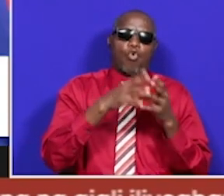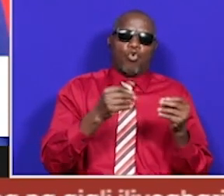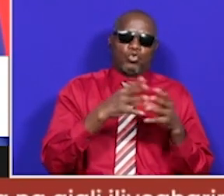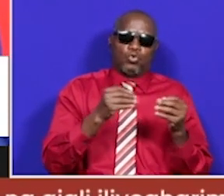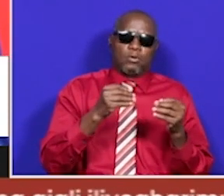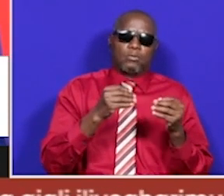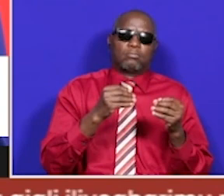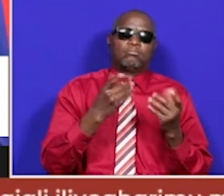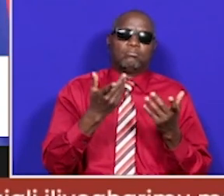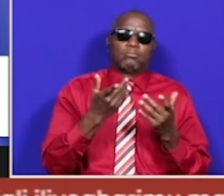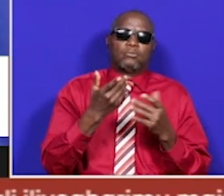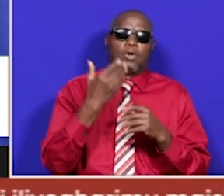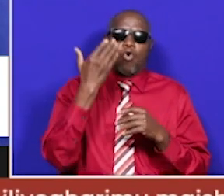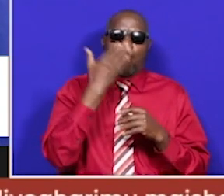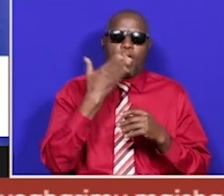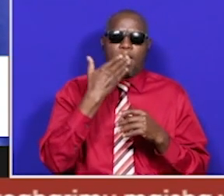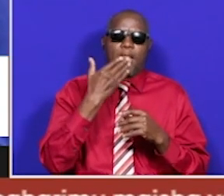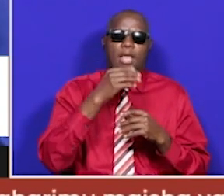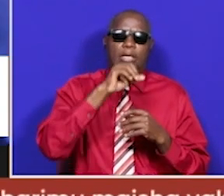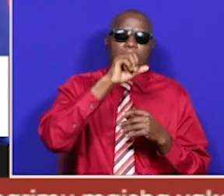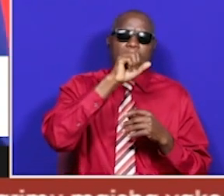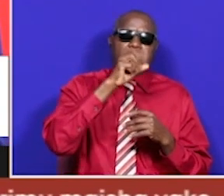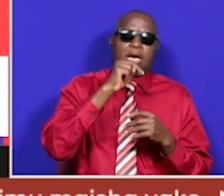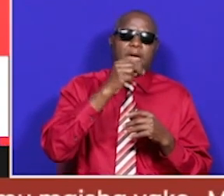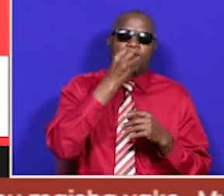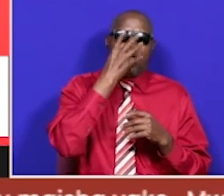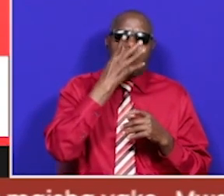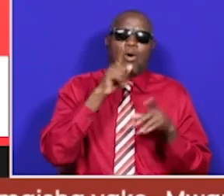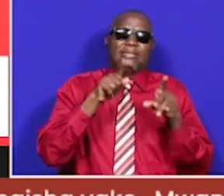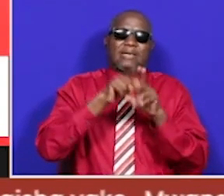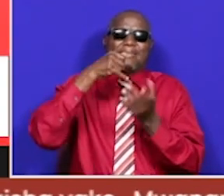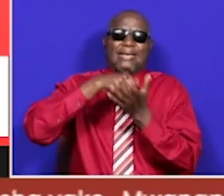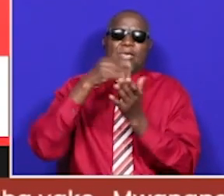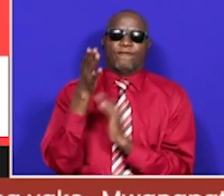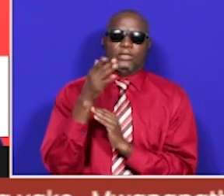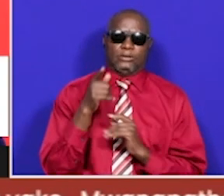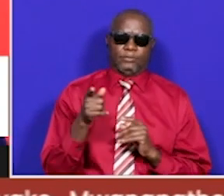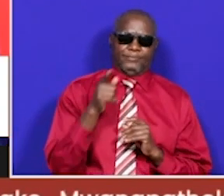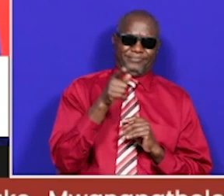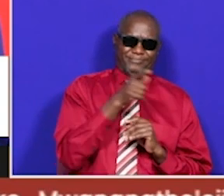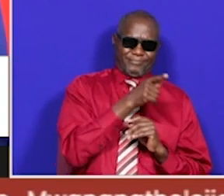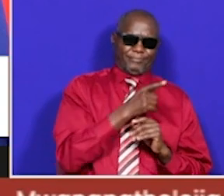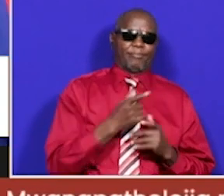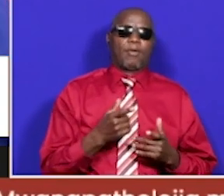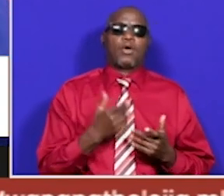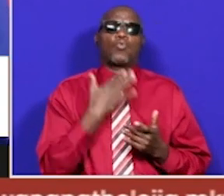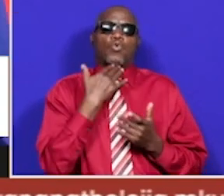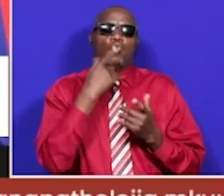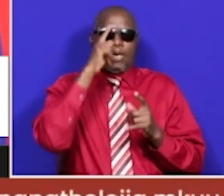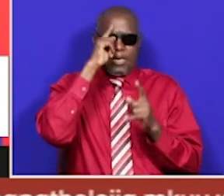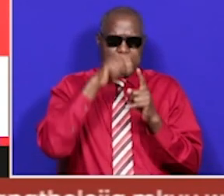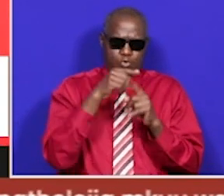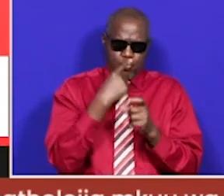which include sunflower, nuts, and also in fish. So what the overally what we look at doing and achieving by